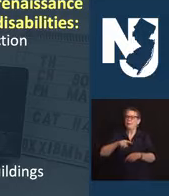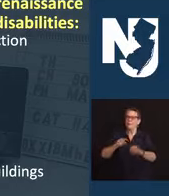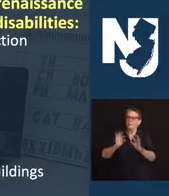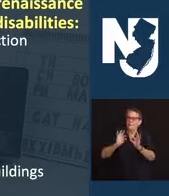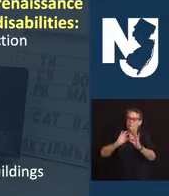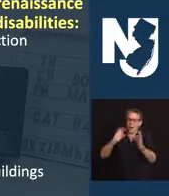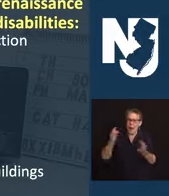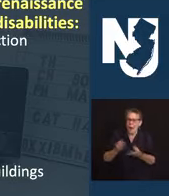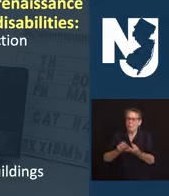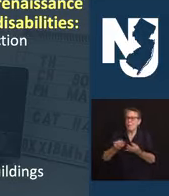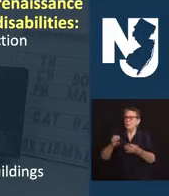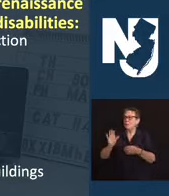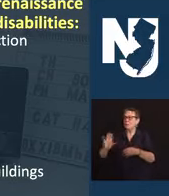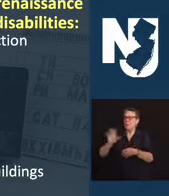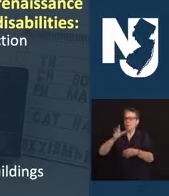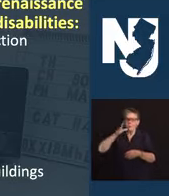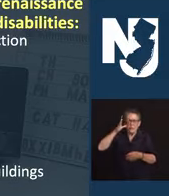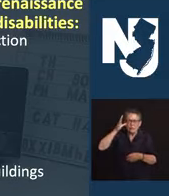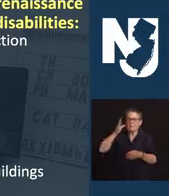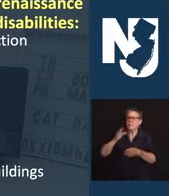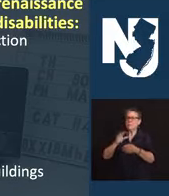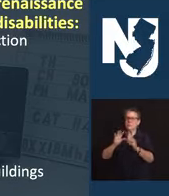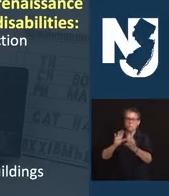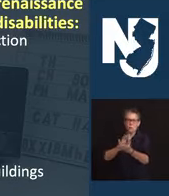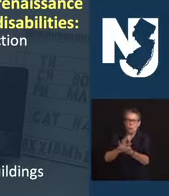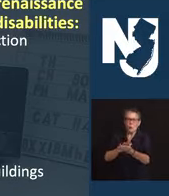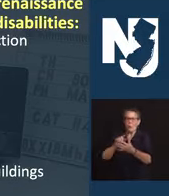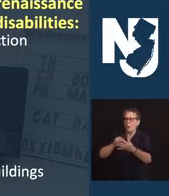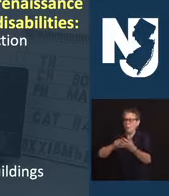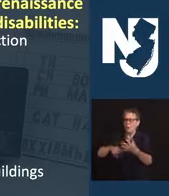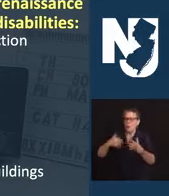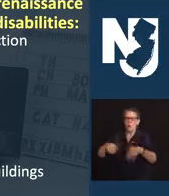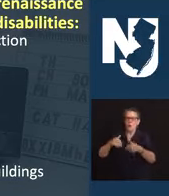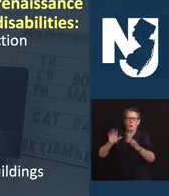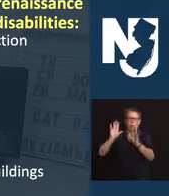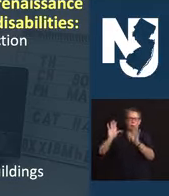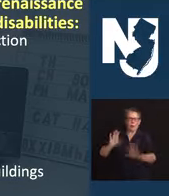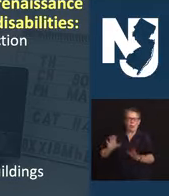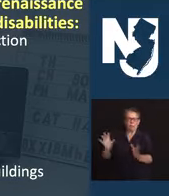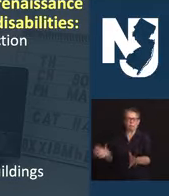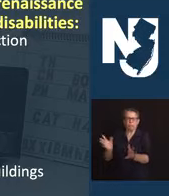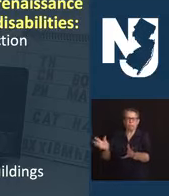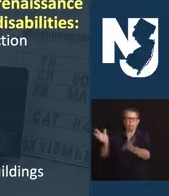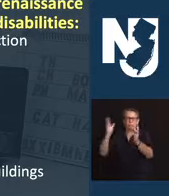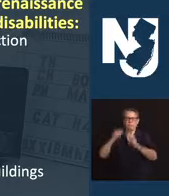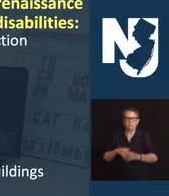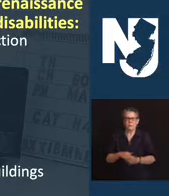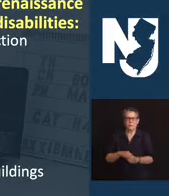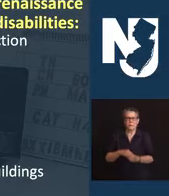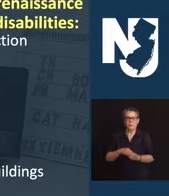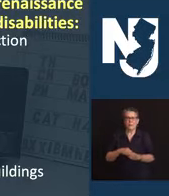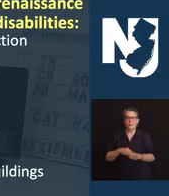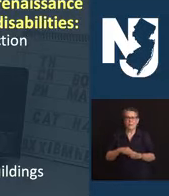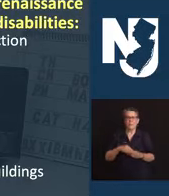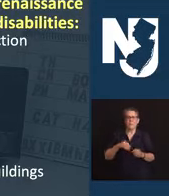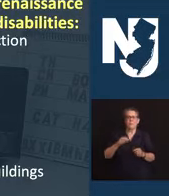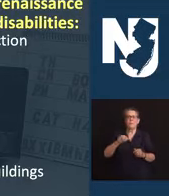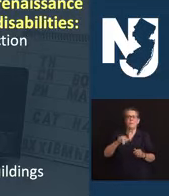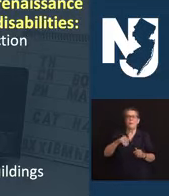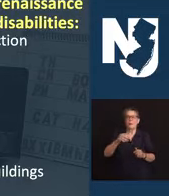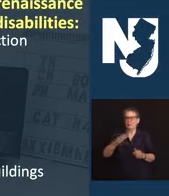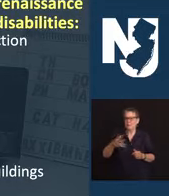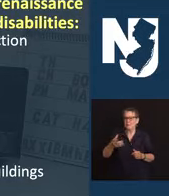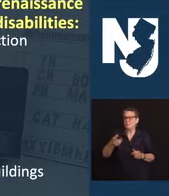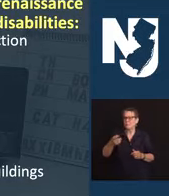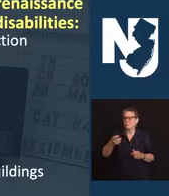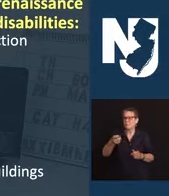we are just over 90% in either hybrid or all in person. Now let's turn to our overnight